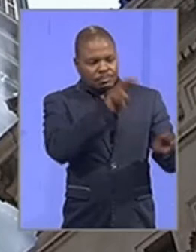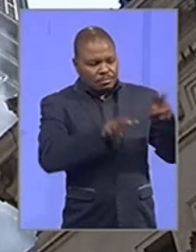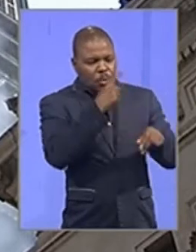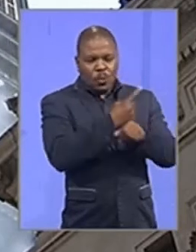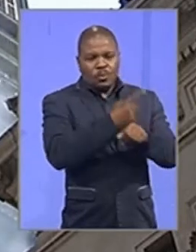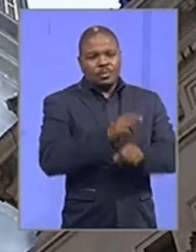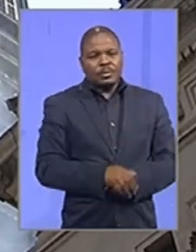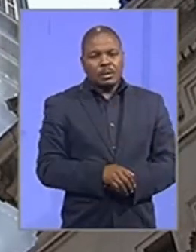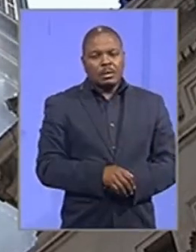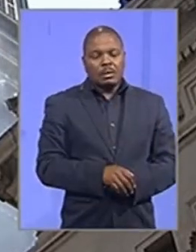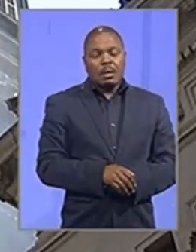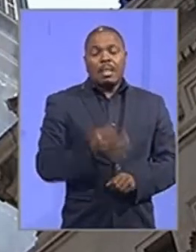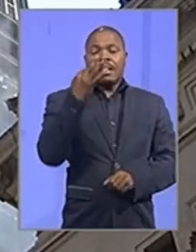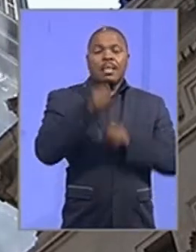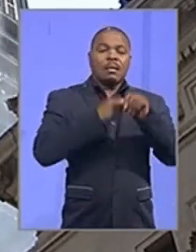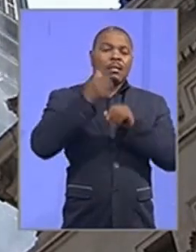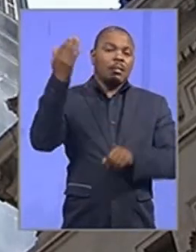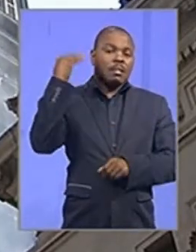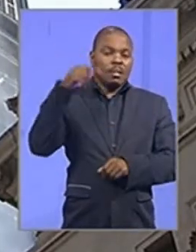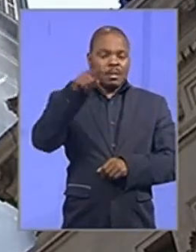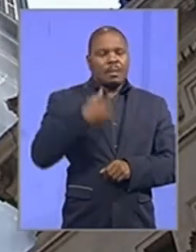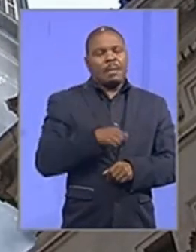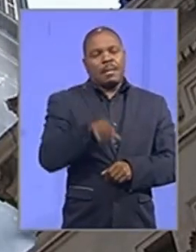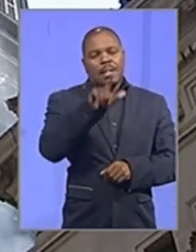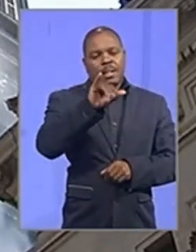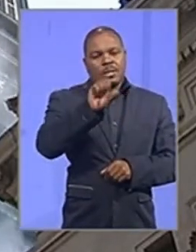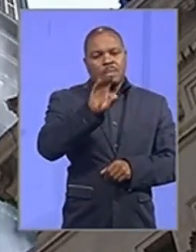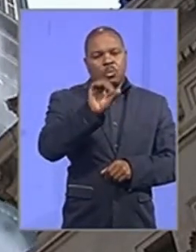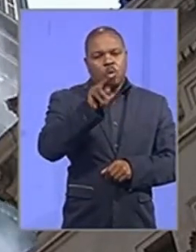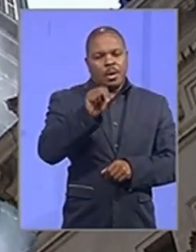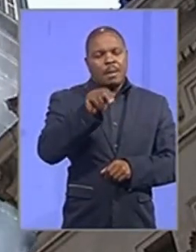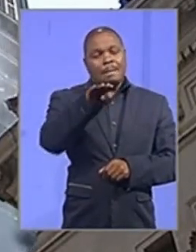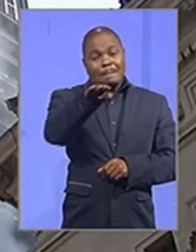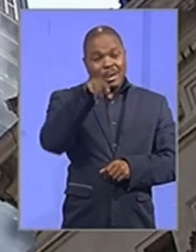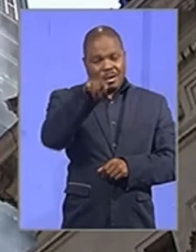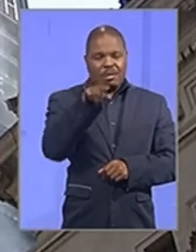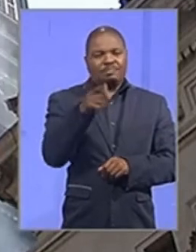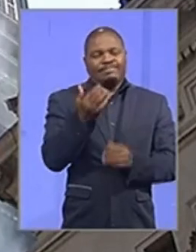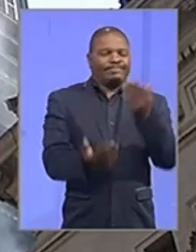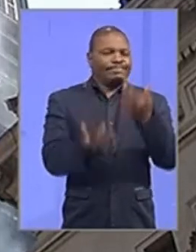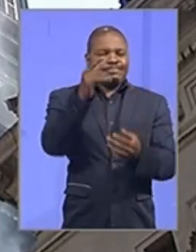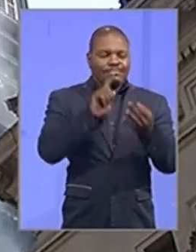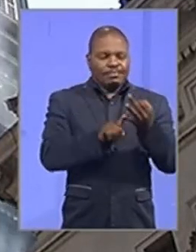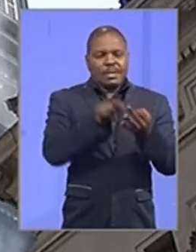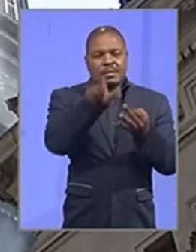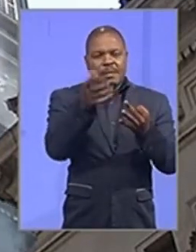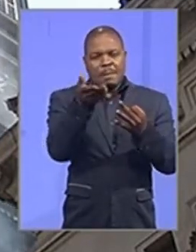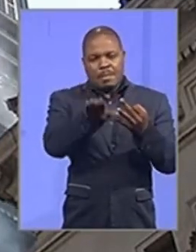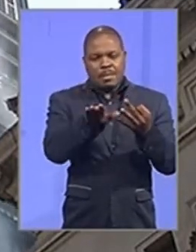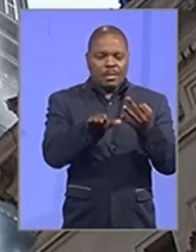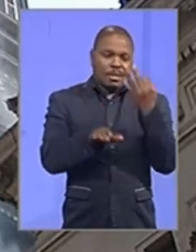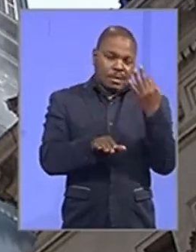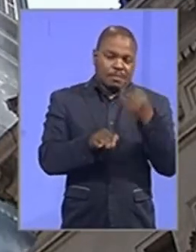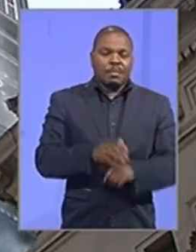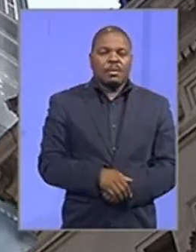diraga mengwaga e meraro ka morago ga gore moago wa mmušo wa Bank of Lisbon o se le go bolaya batimamollo ba bararo. Kobamelo ya melao